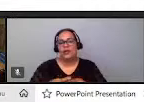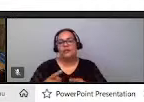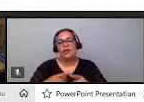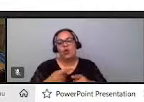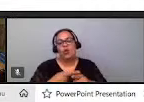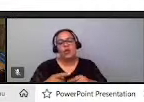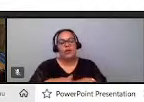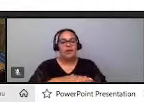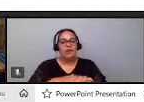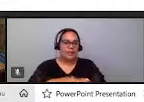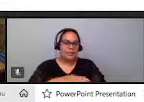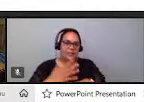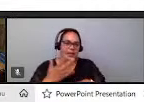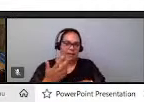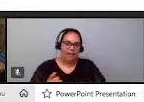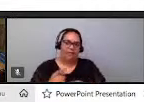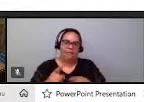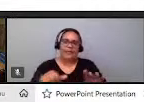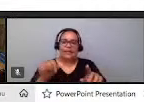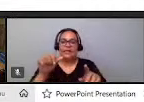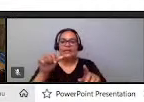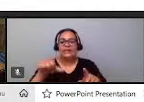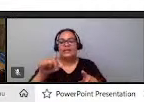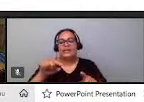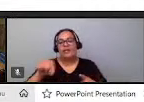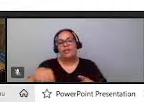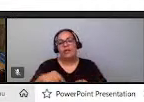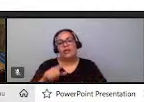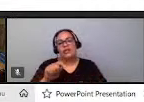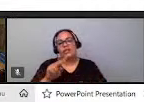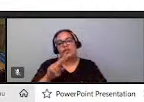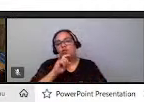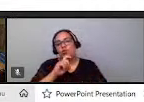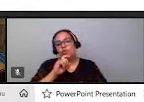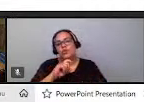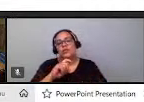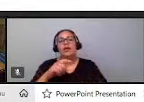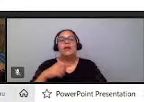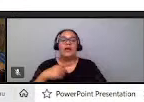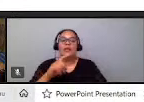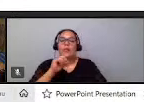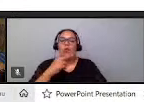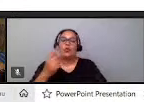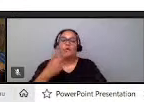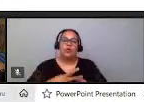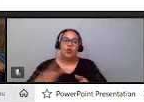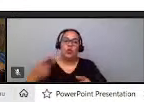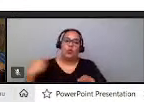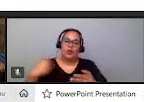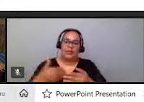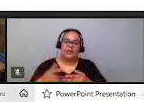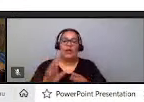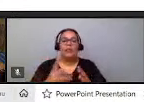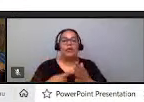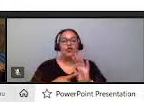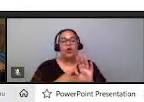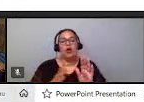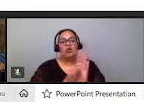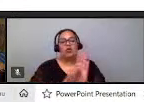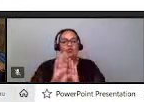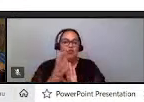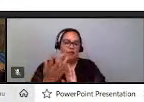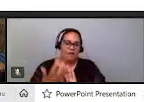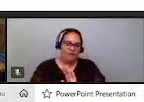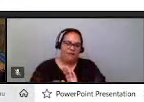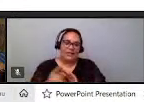weekly basis uh the 16,000 TS that's we've done the last two weeks now that's a sign of improvement